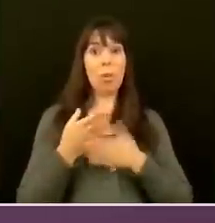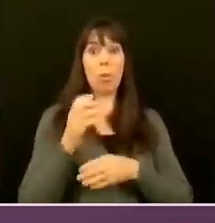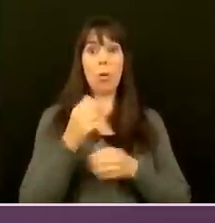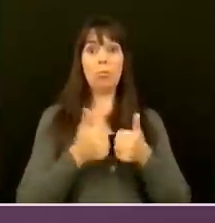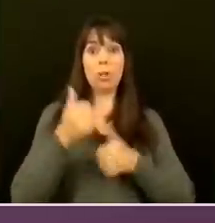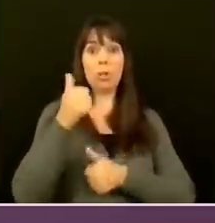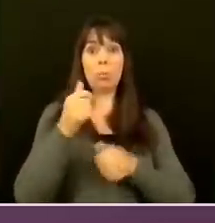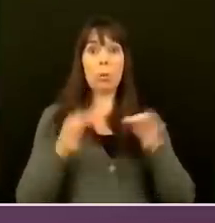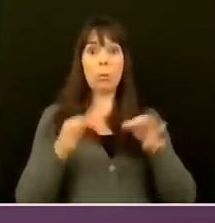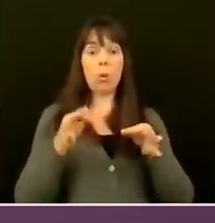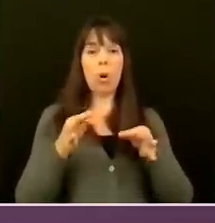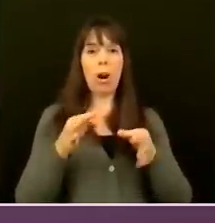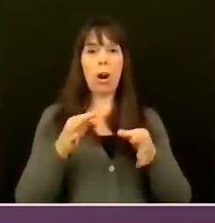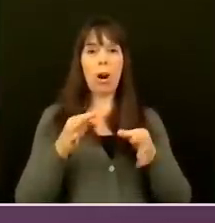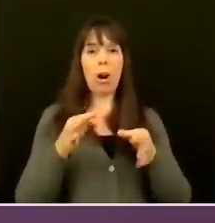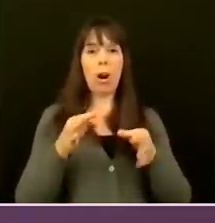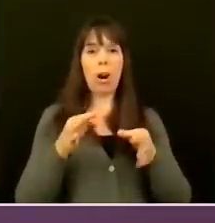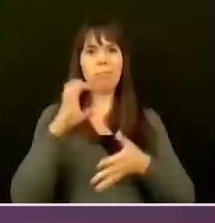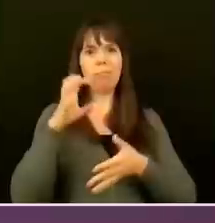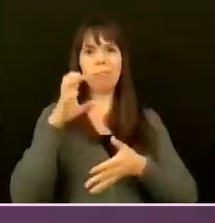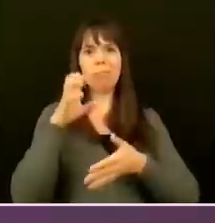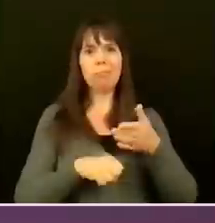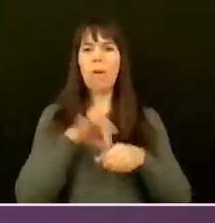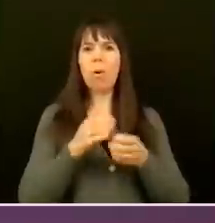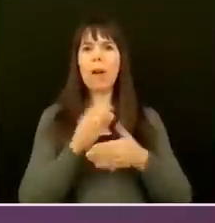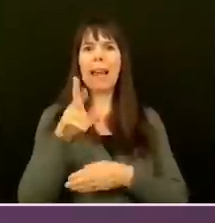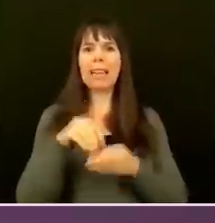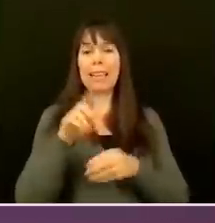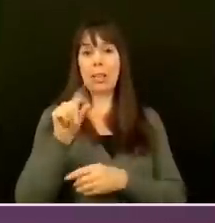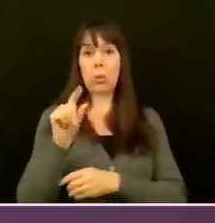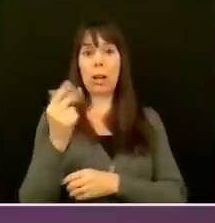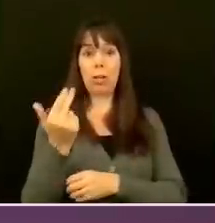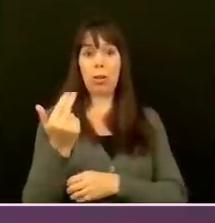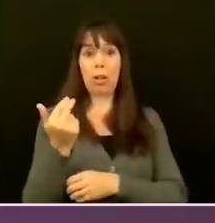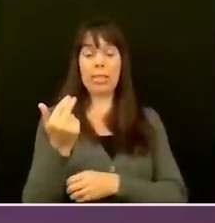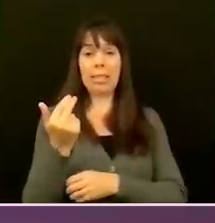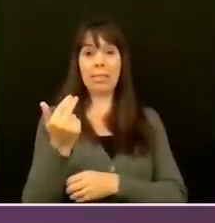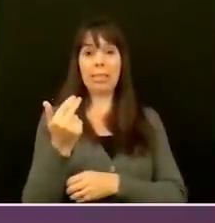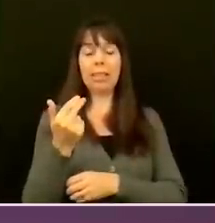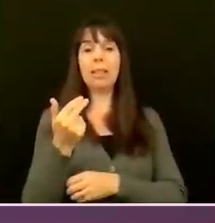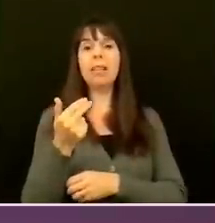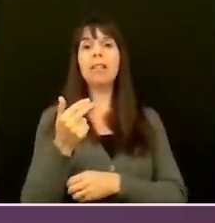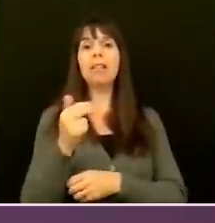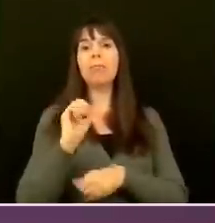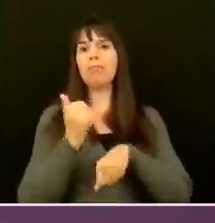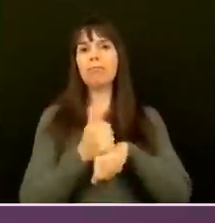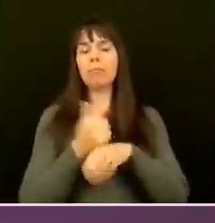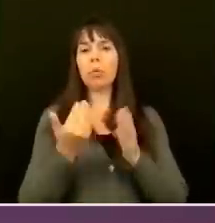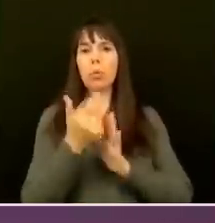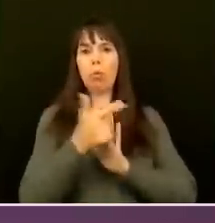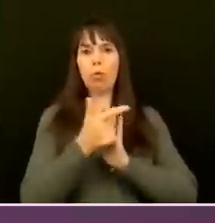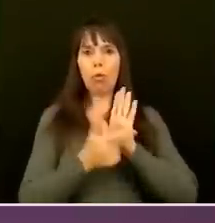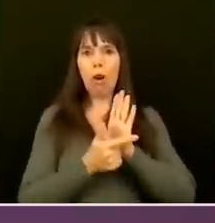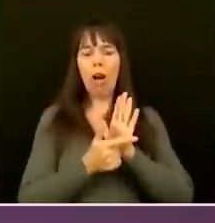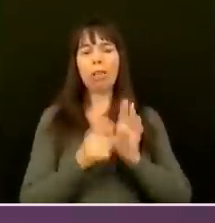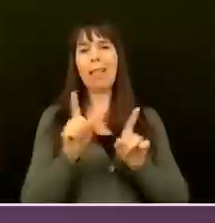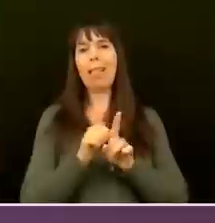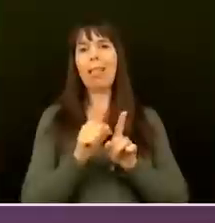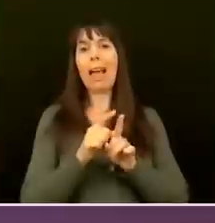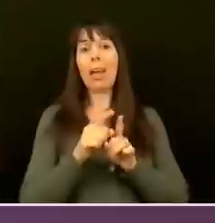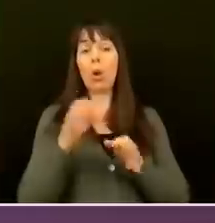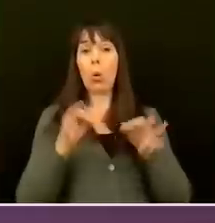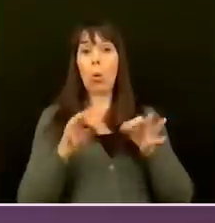Court, gutted the Voting Rights Act in 2013, set in place laws that, like the Court of Appeal here in